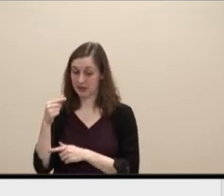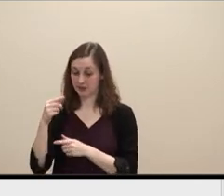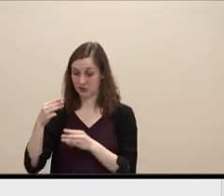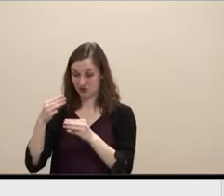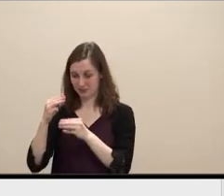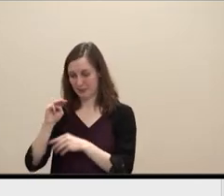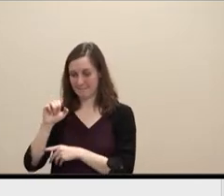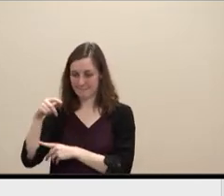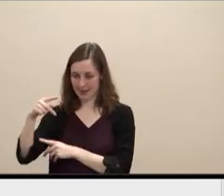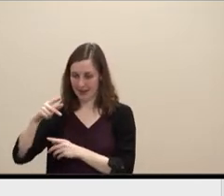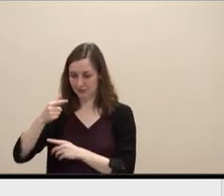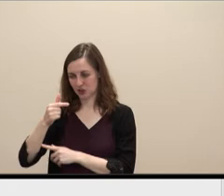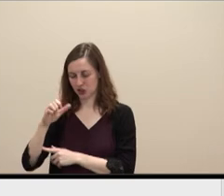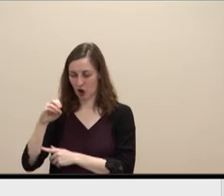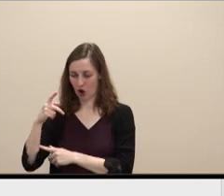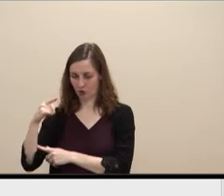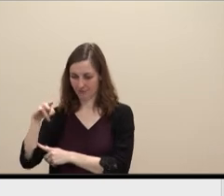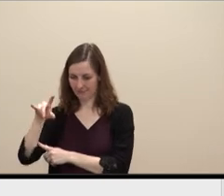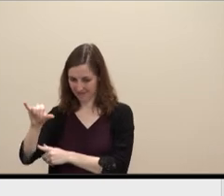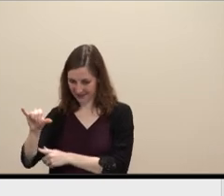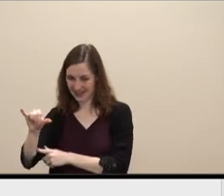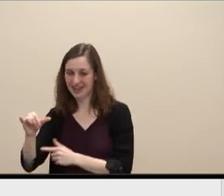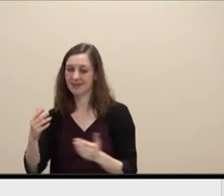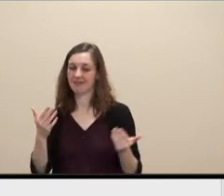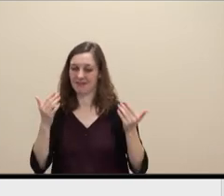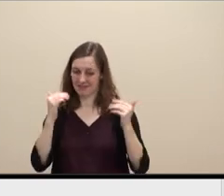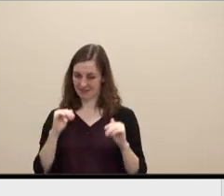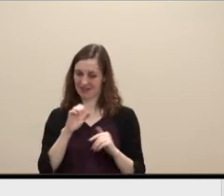use. So that should cover